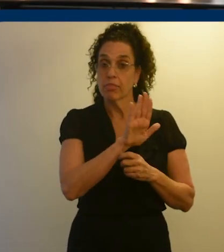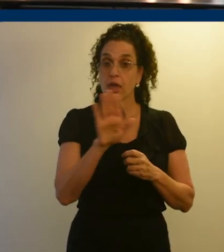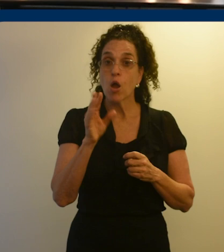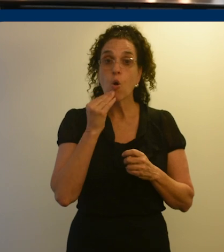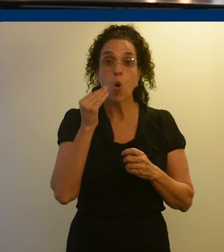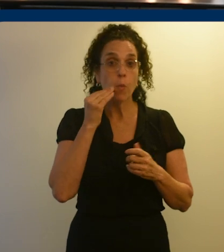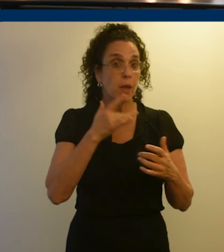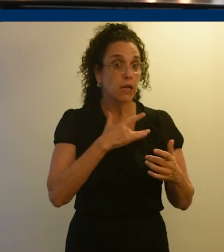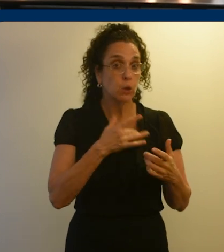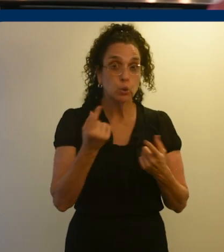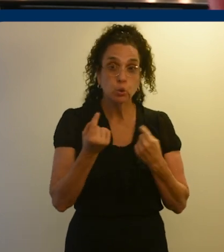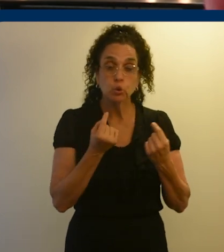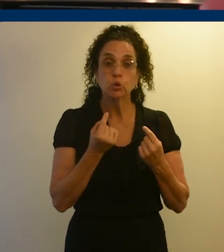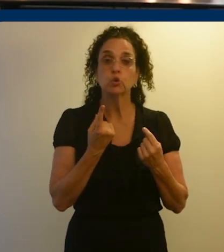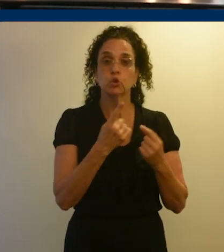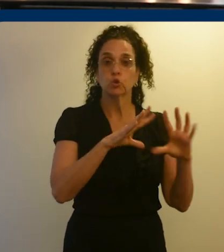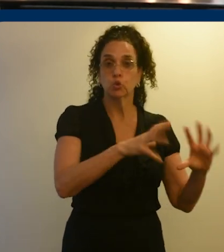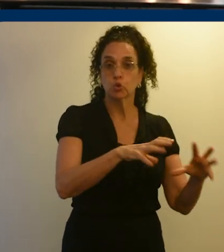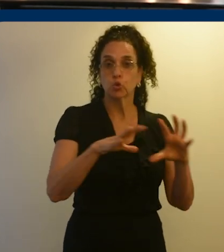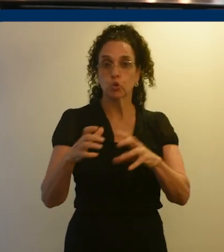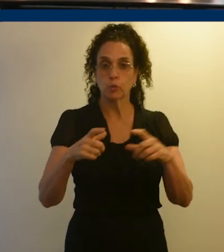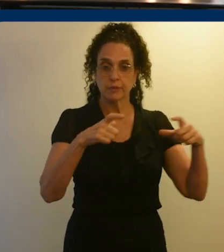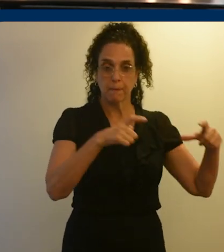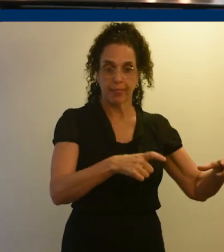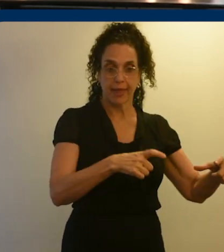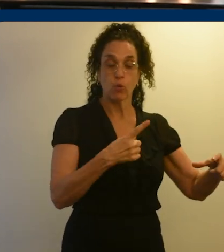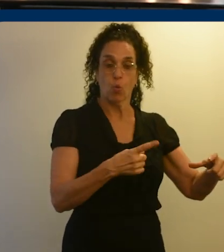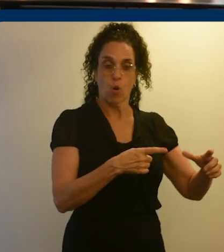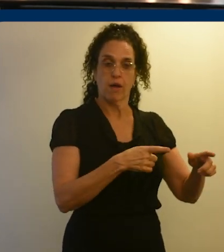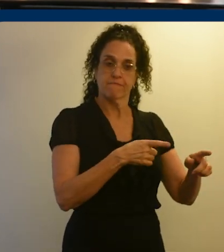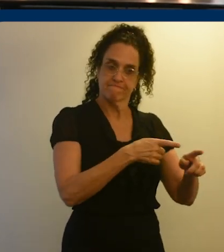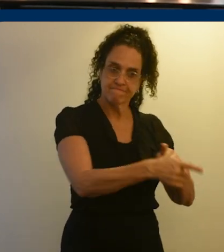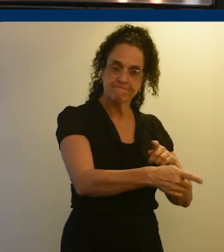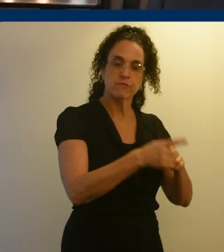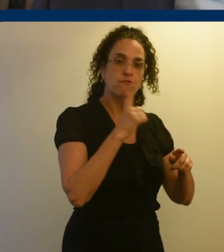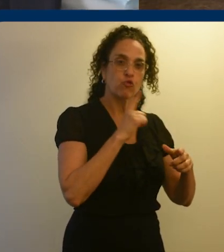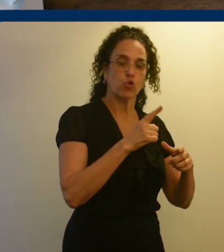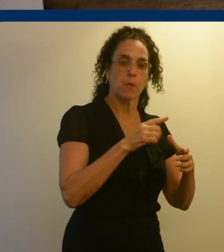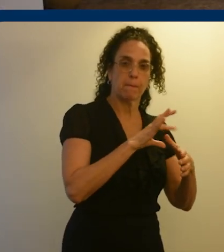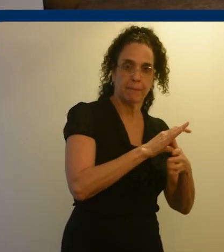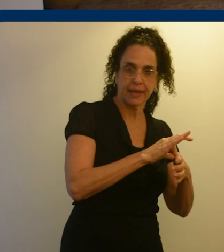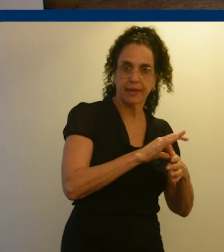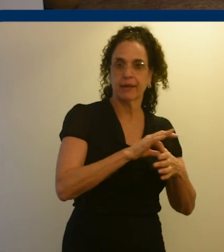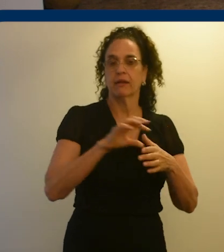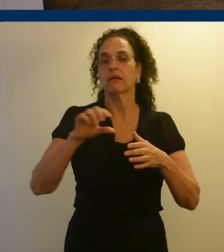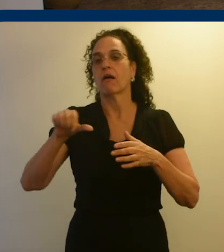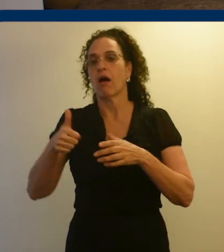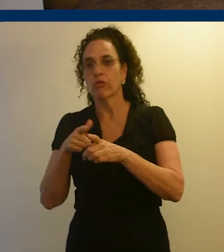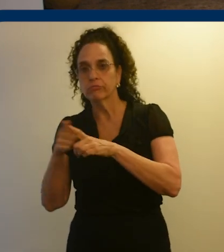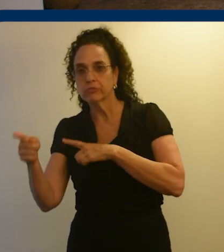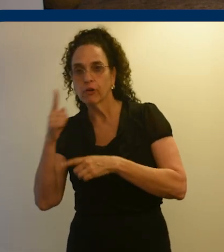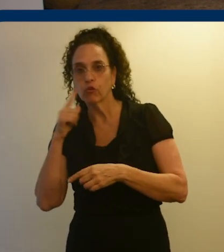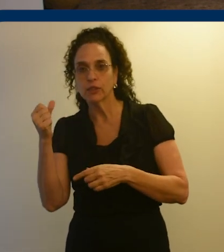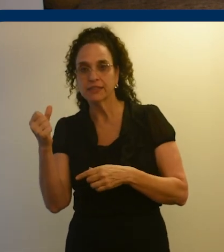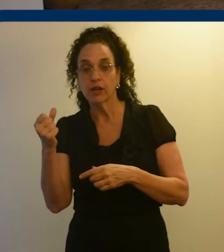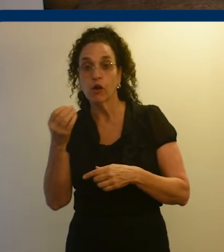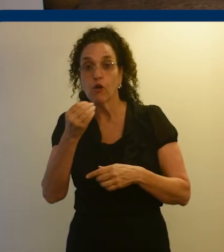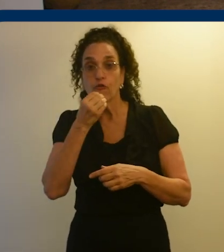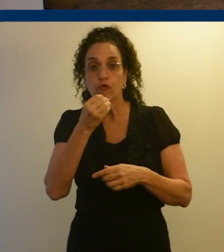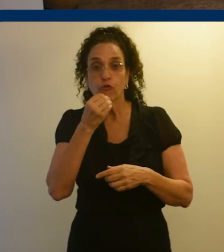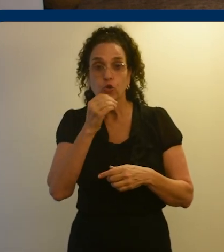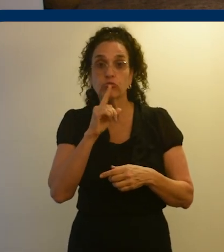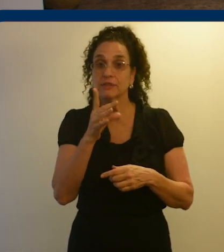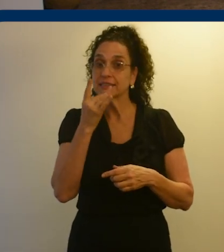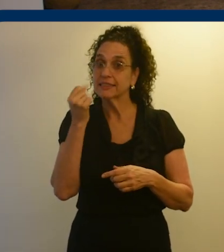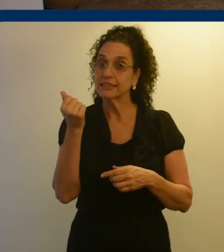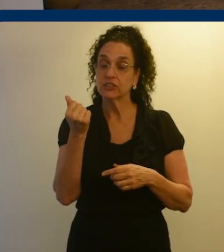sets of utensils, one for meat and one for dairy. Food was great, but now I have to make